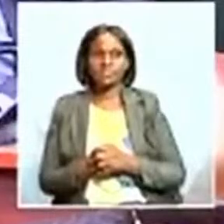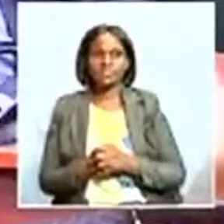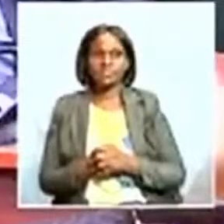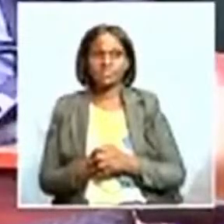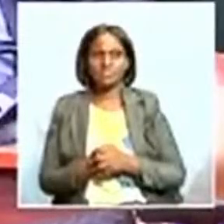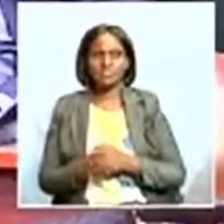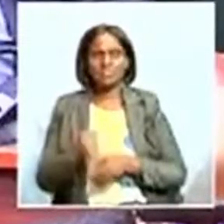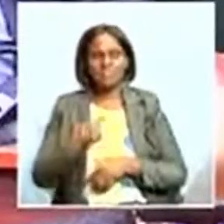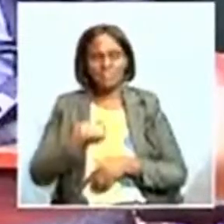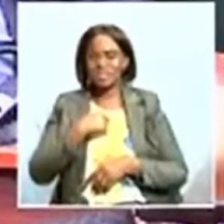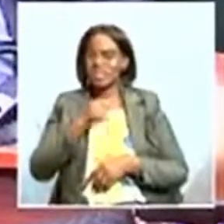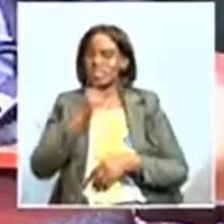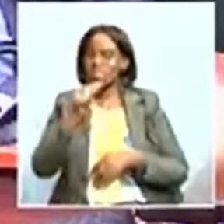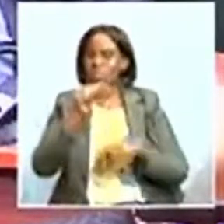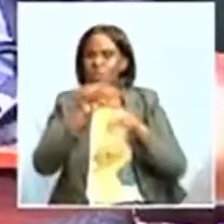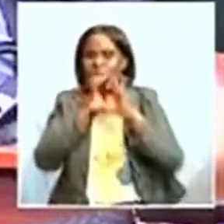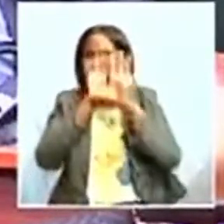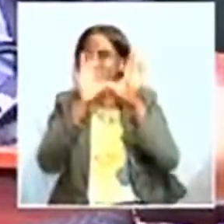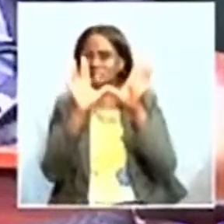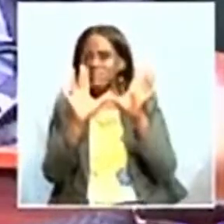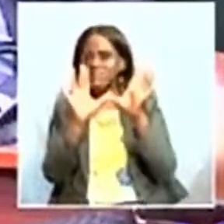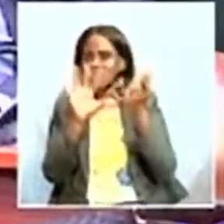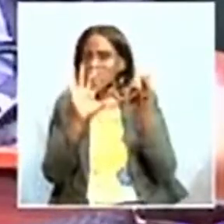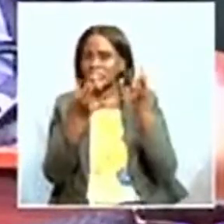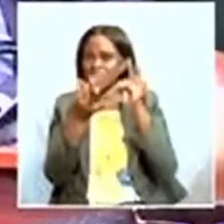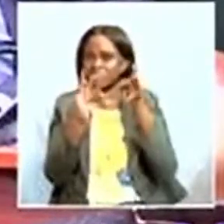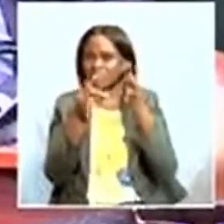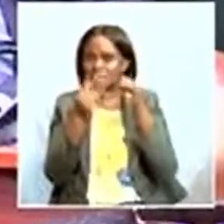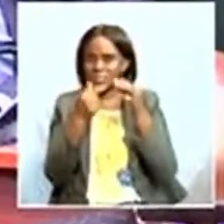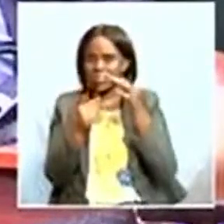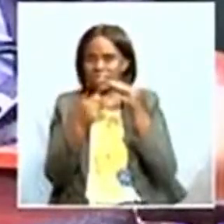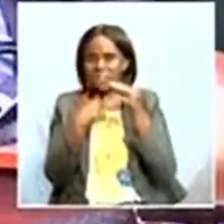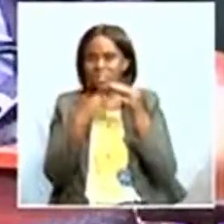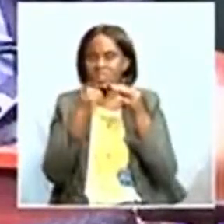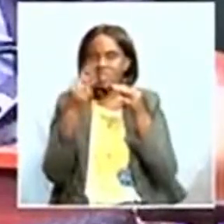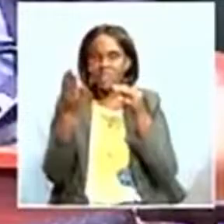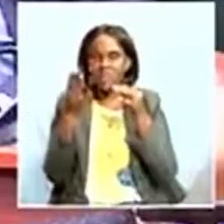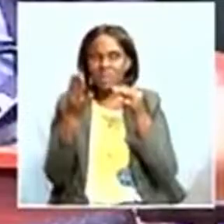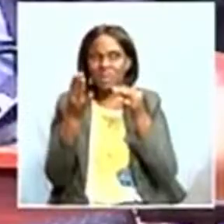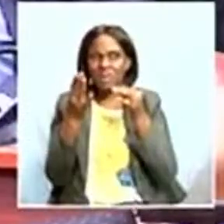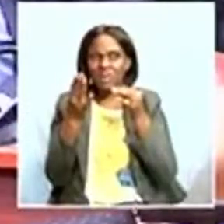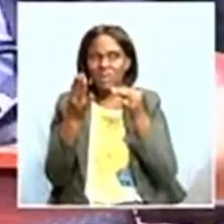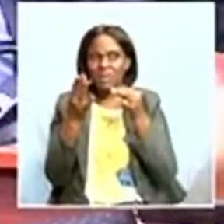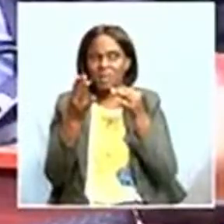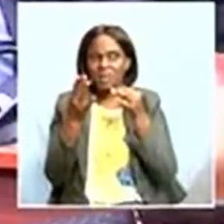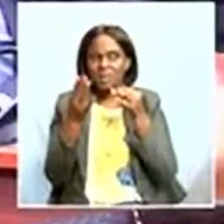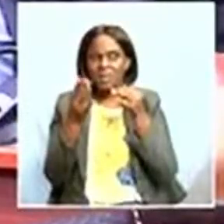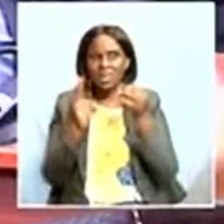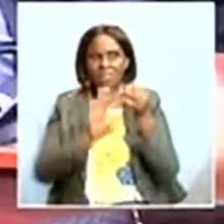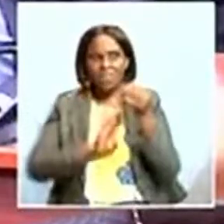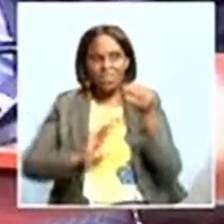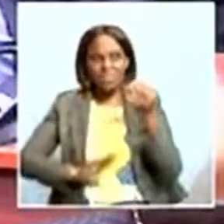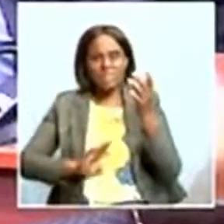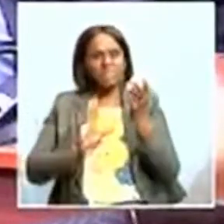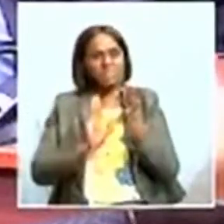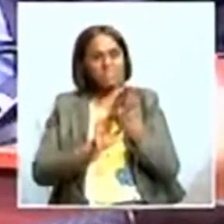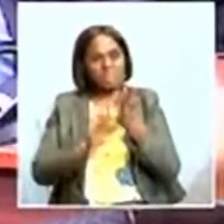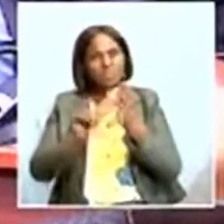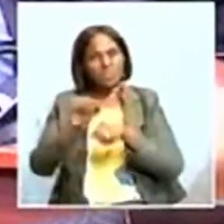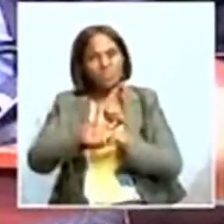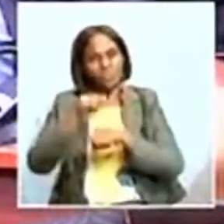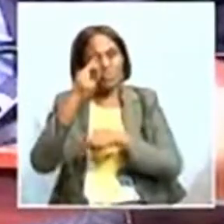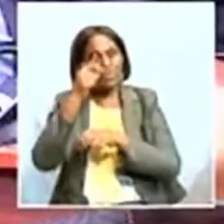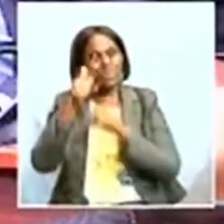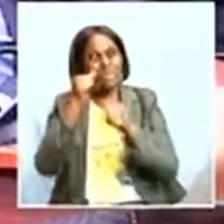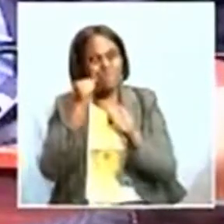I'm not quite sure whether maybe because I was not there. So they never built any secondary schools. For 10